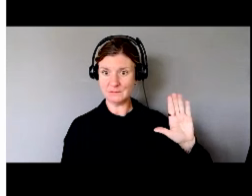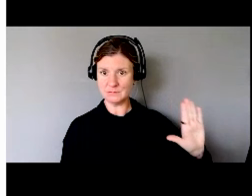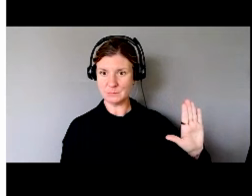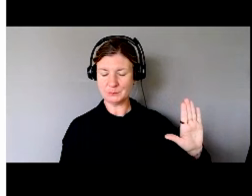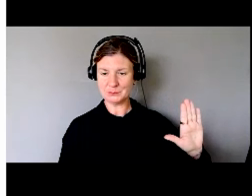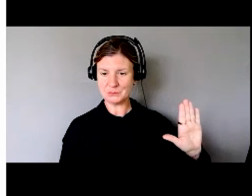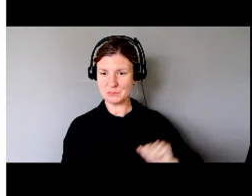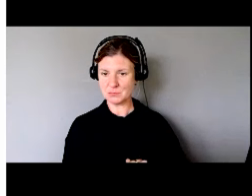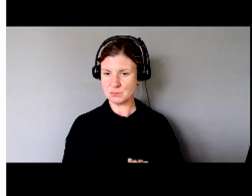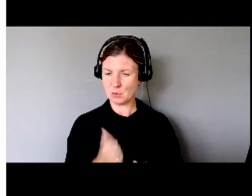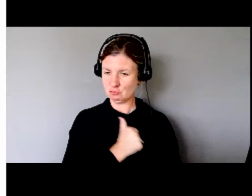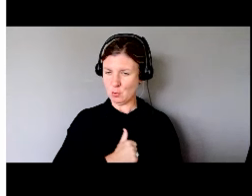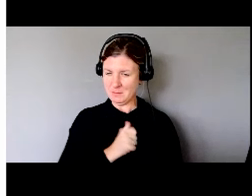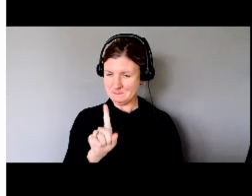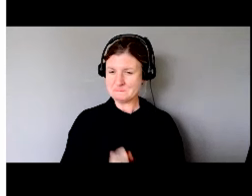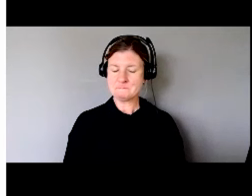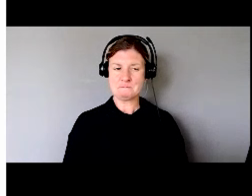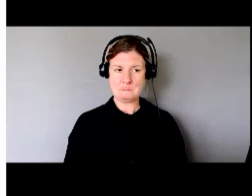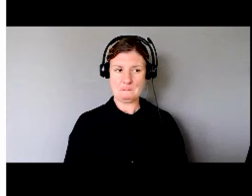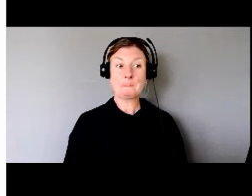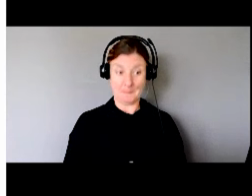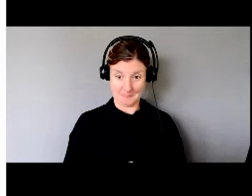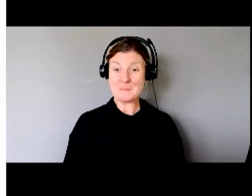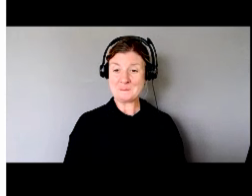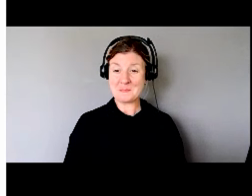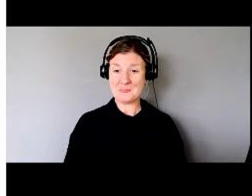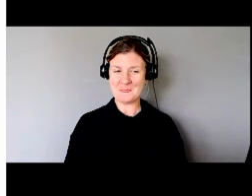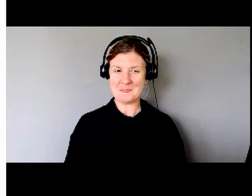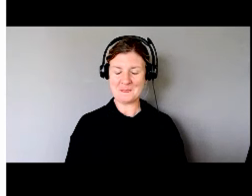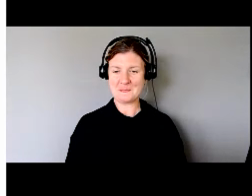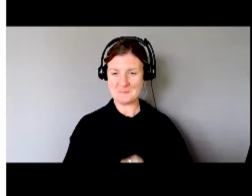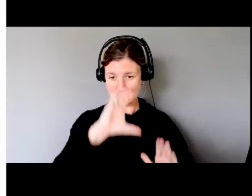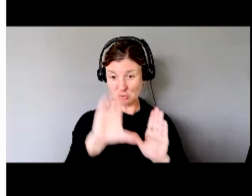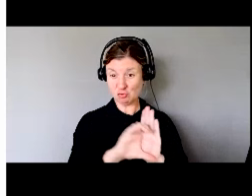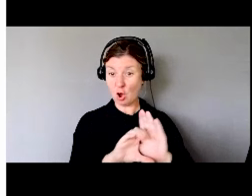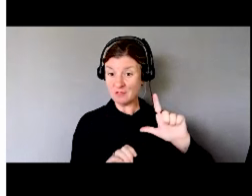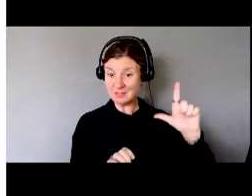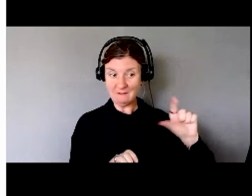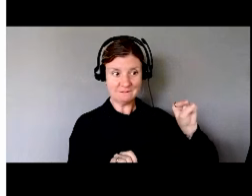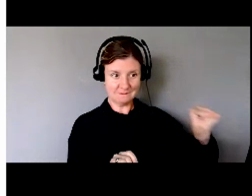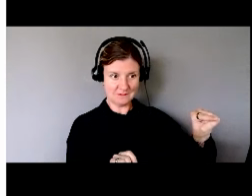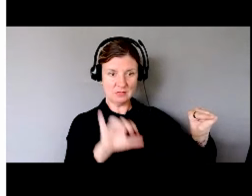The first upper left image is the entrance plaza that I previously mentioned.